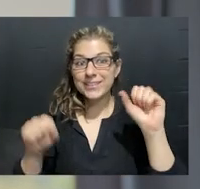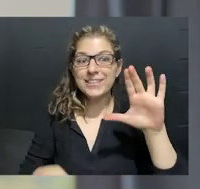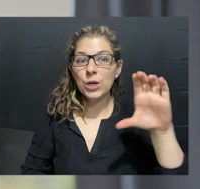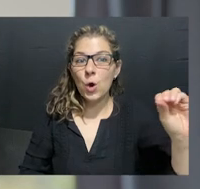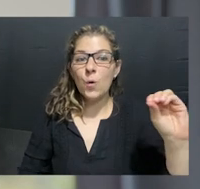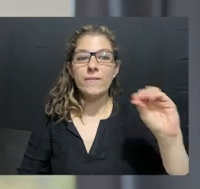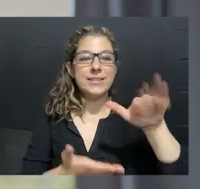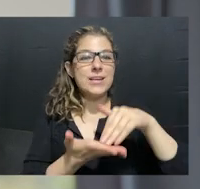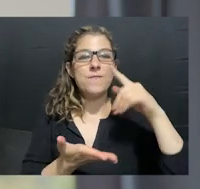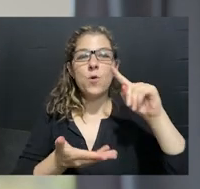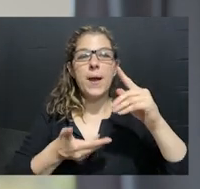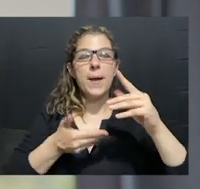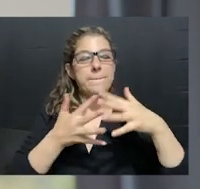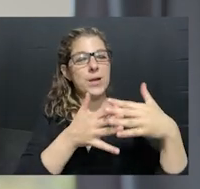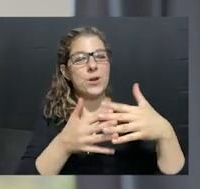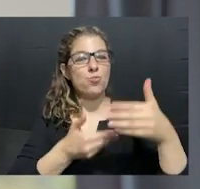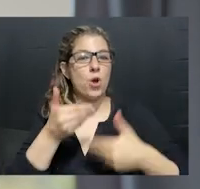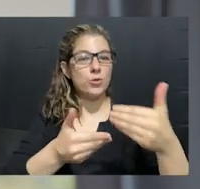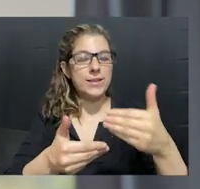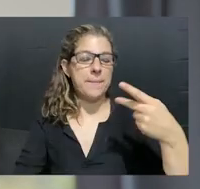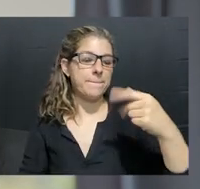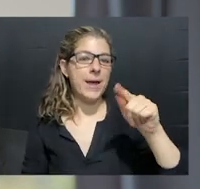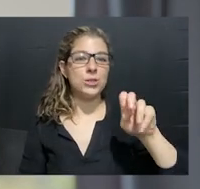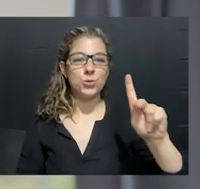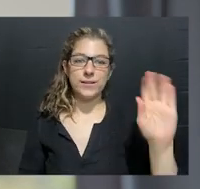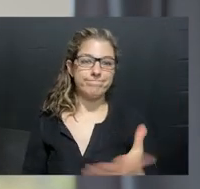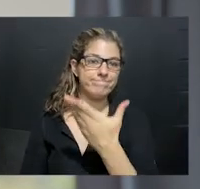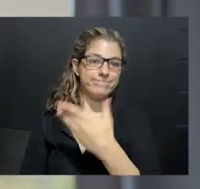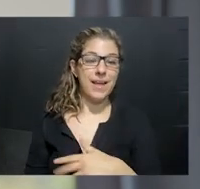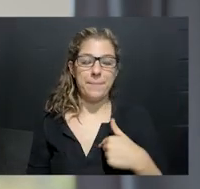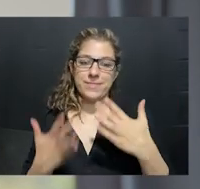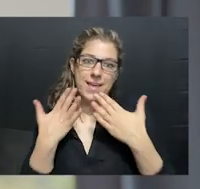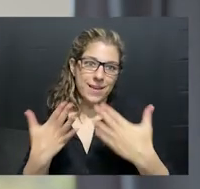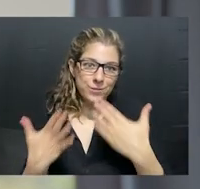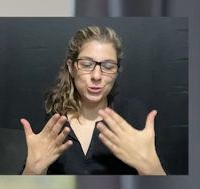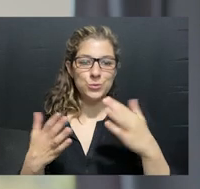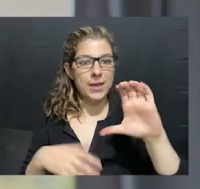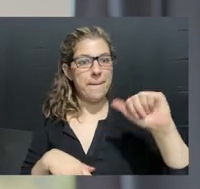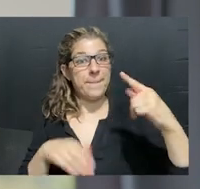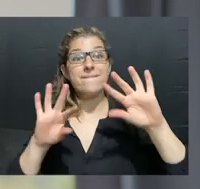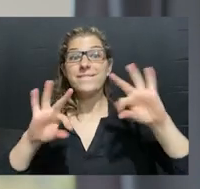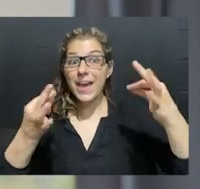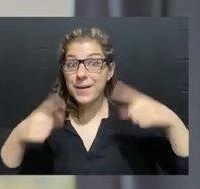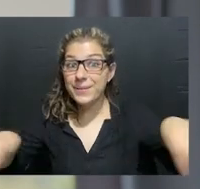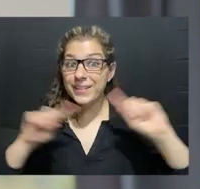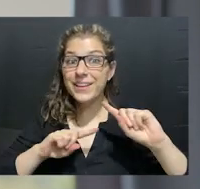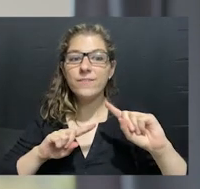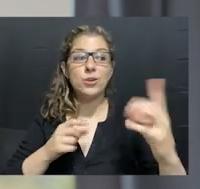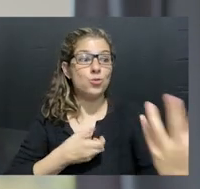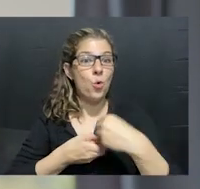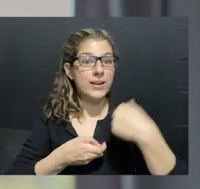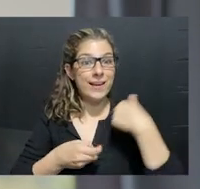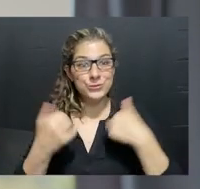the Center for American Progress, Patrick Gaspard. And I'm so thankful to the CAP family for you joining us today